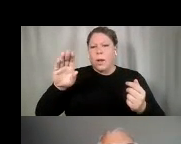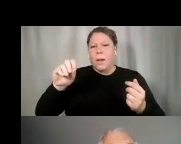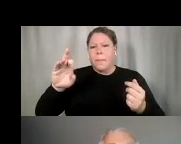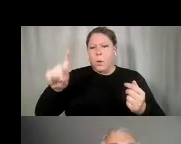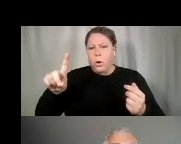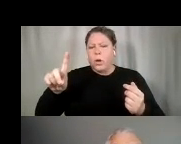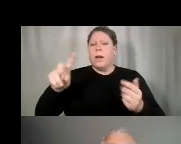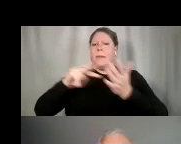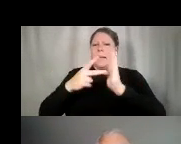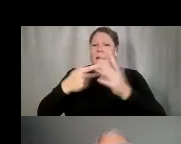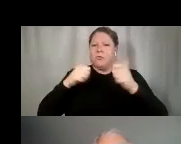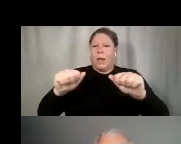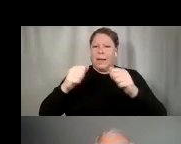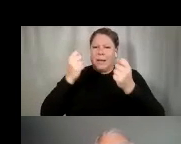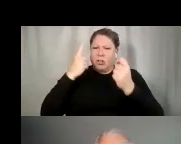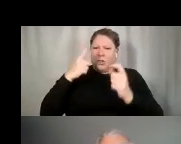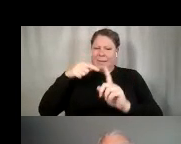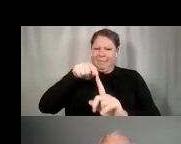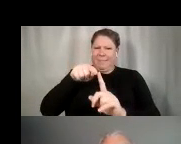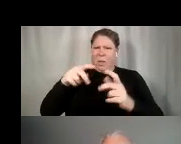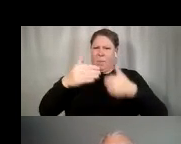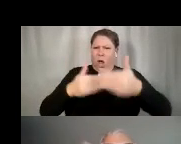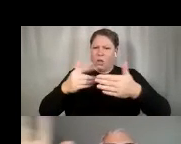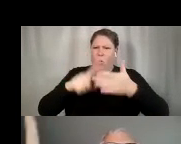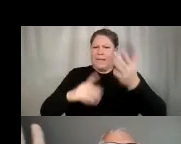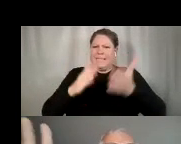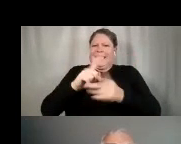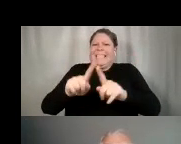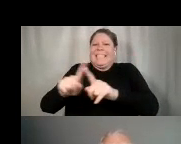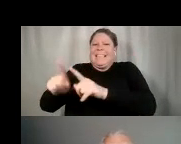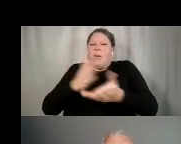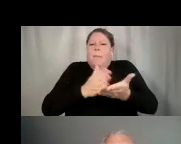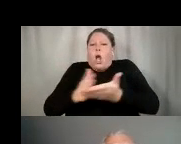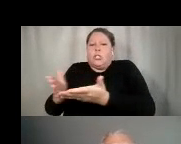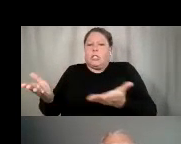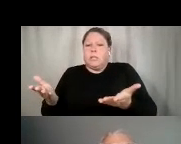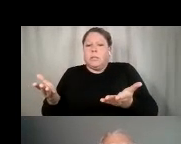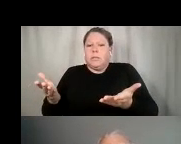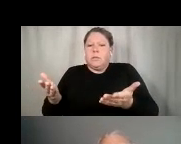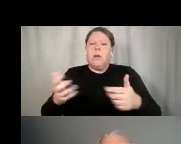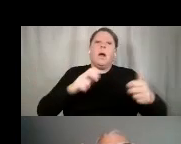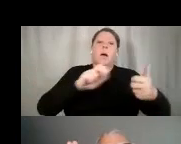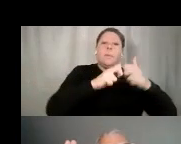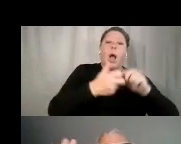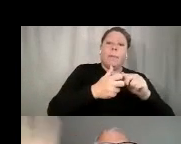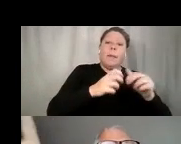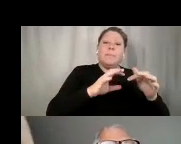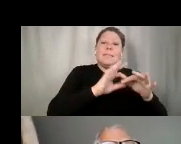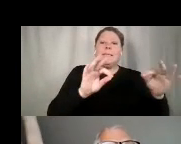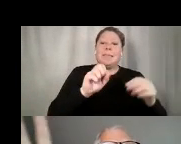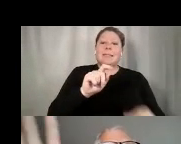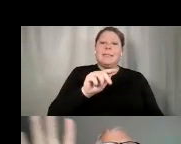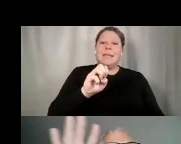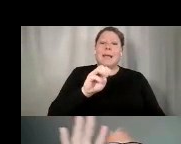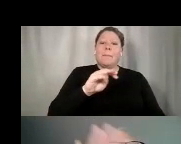to understand the elements of the process. Where a problem statement or might give you more of a snapshot